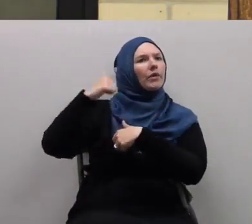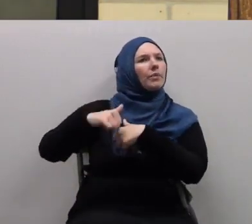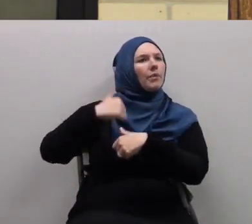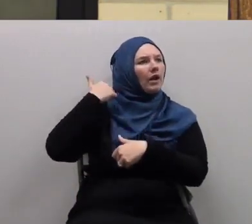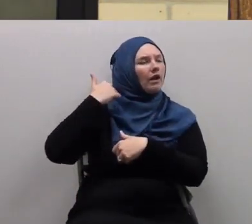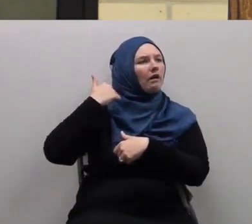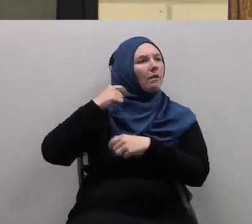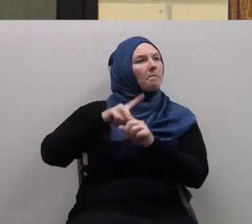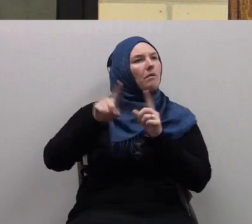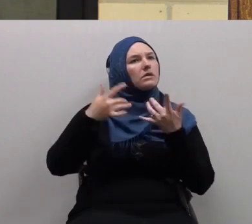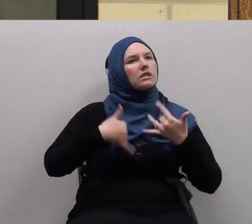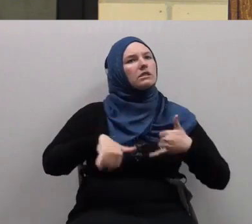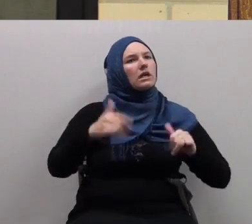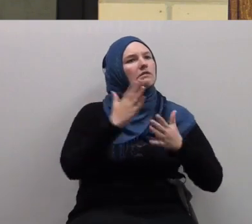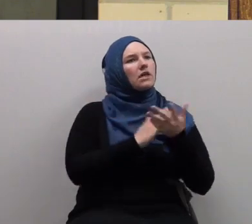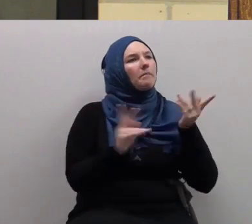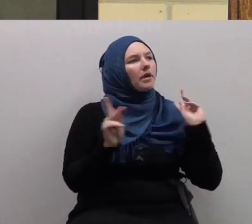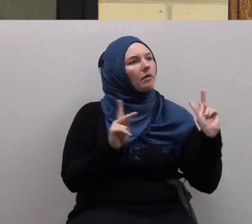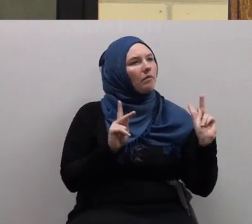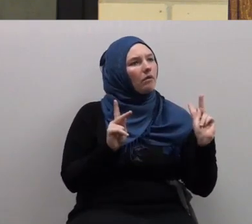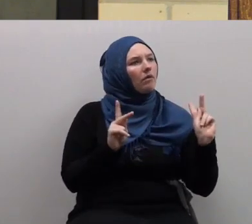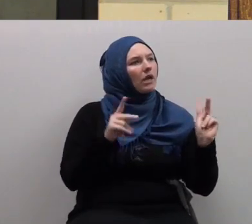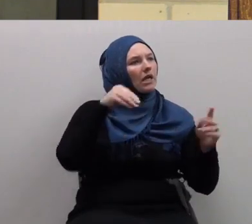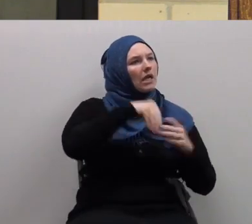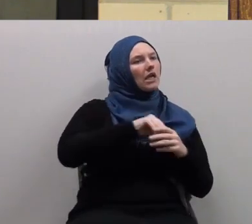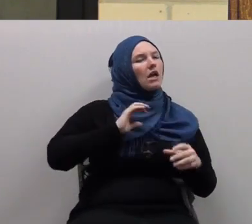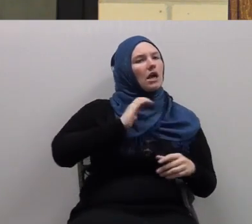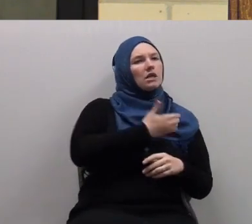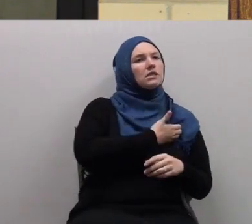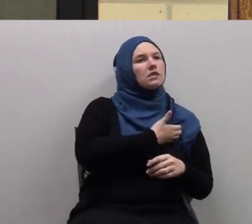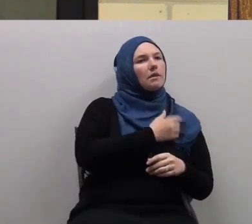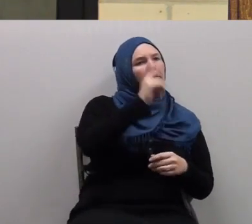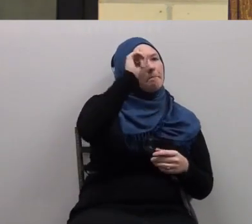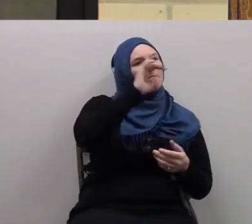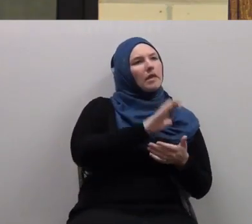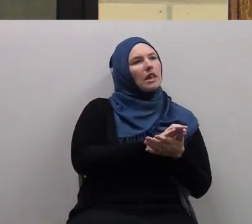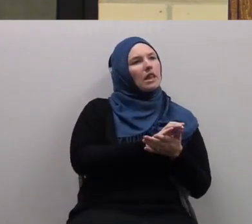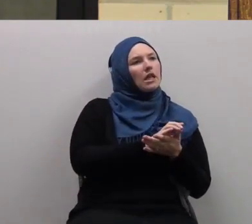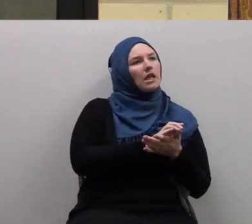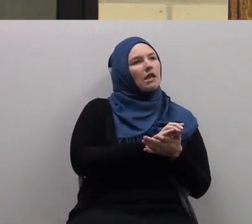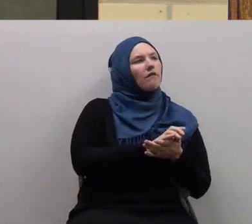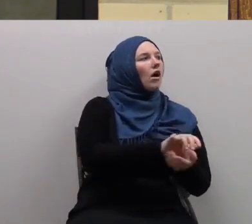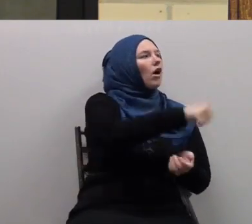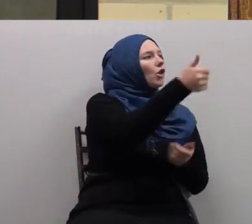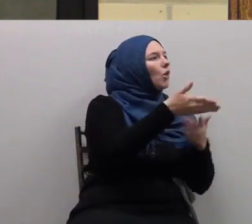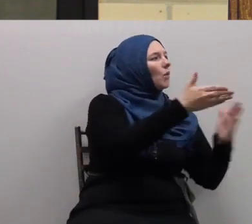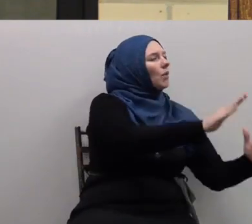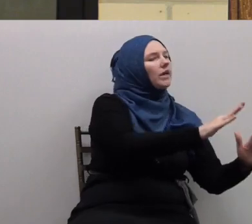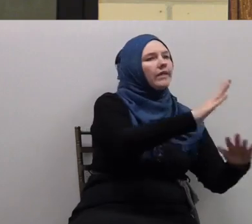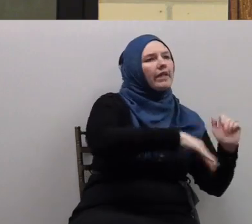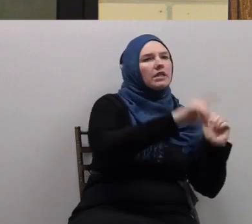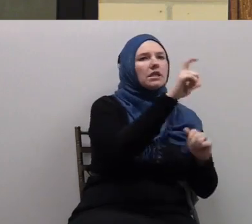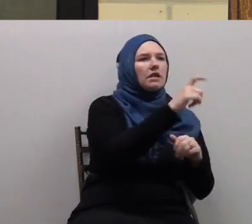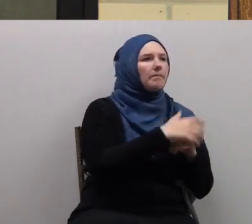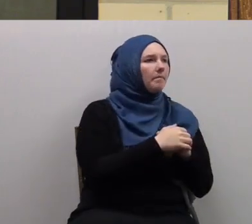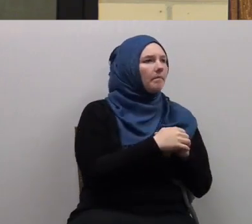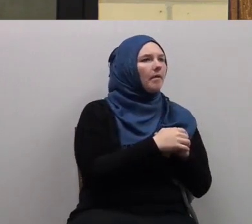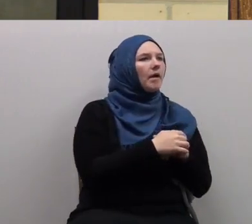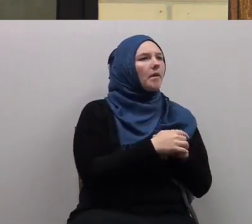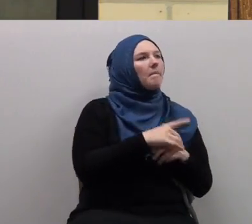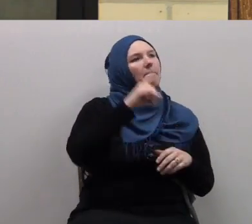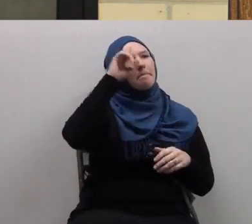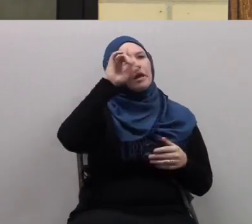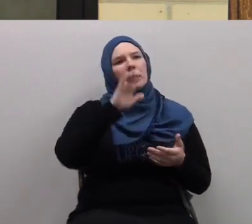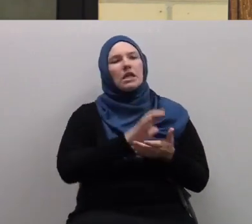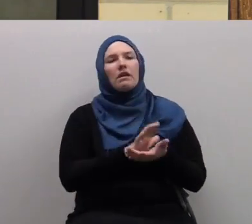us who believe in ways of life other than Islam? They believe in